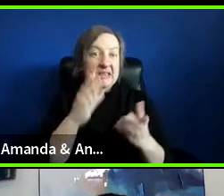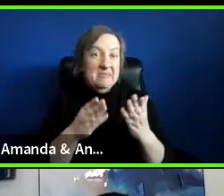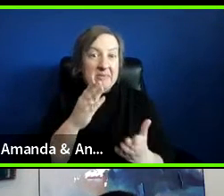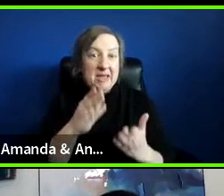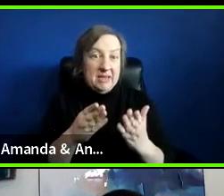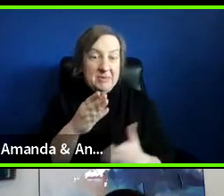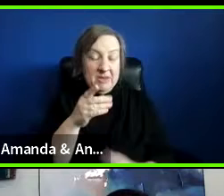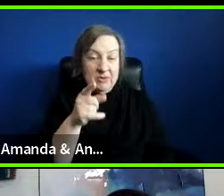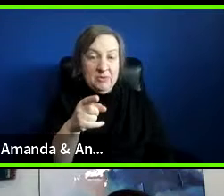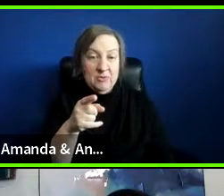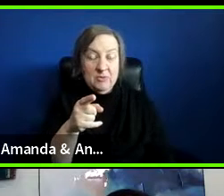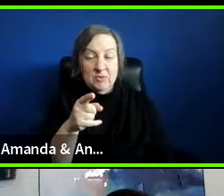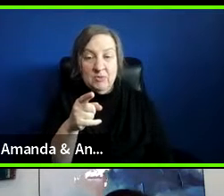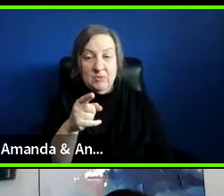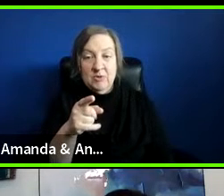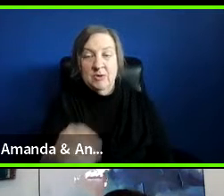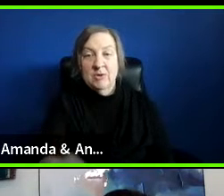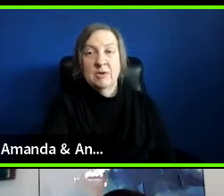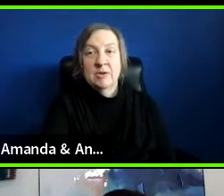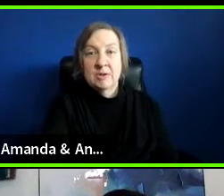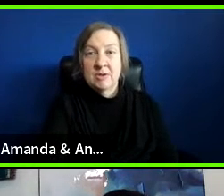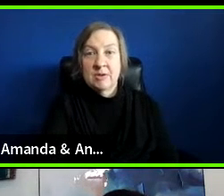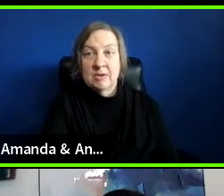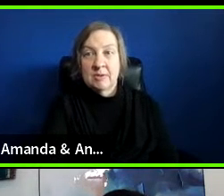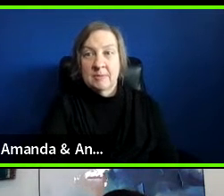on as well.